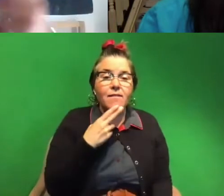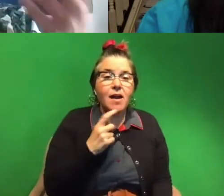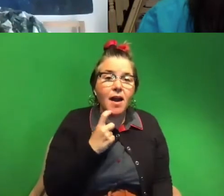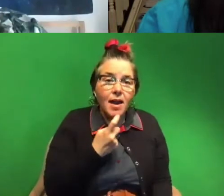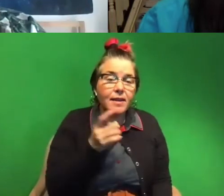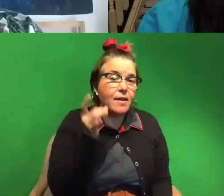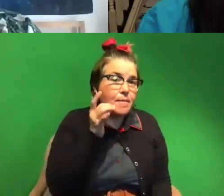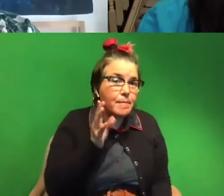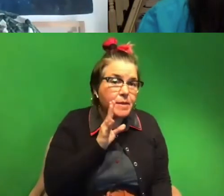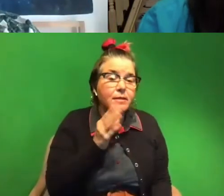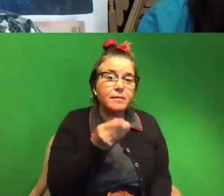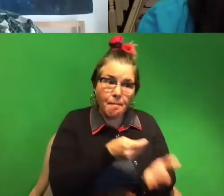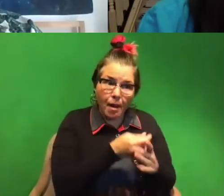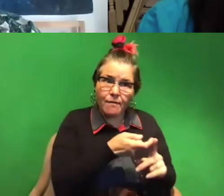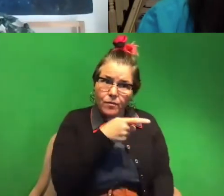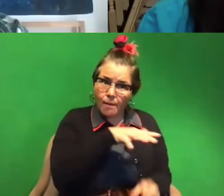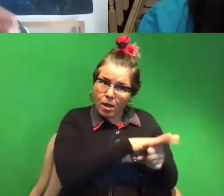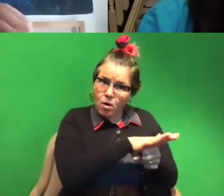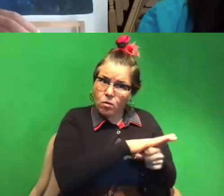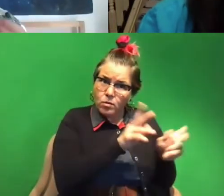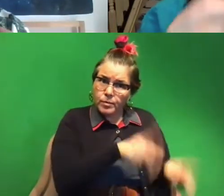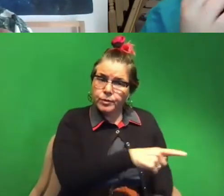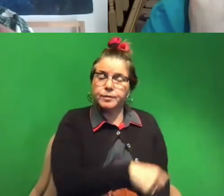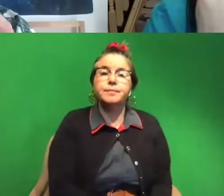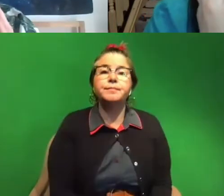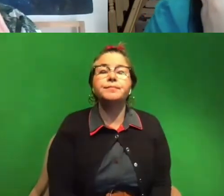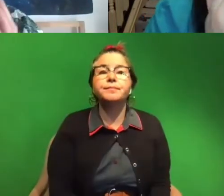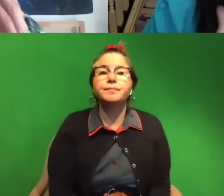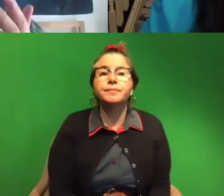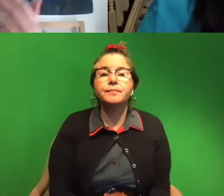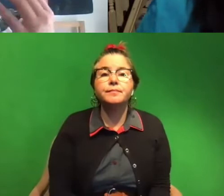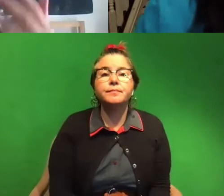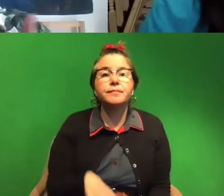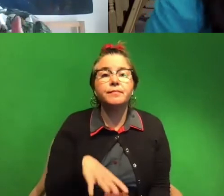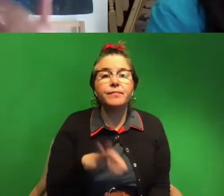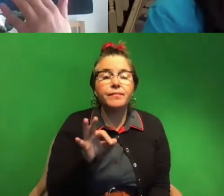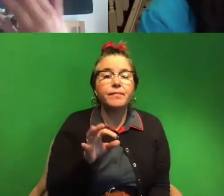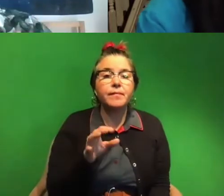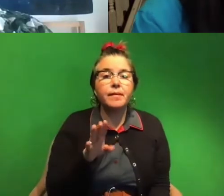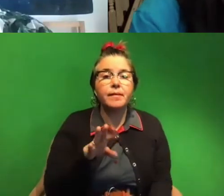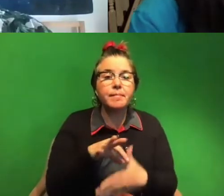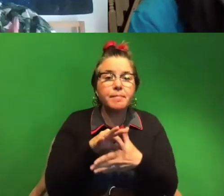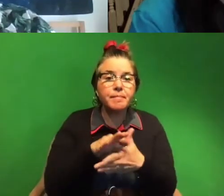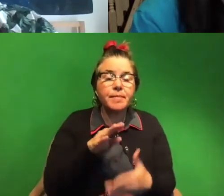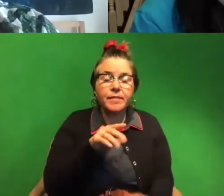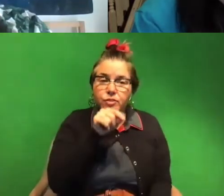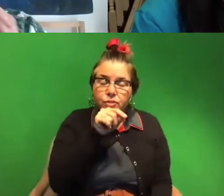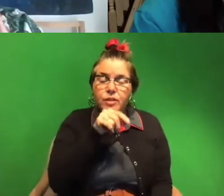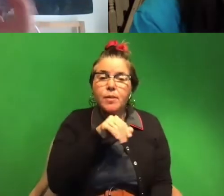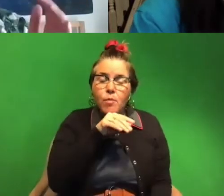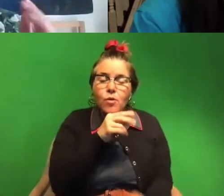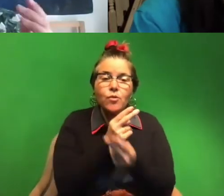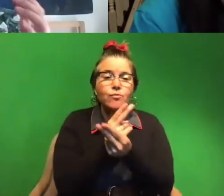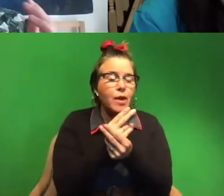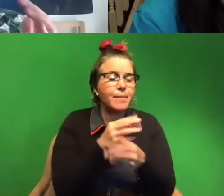bees, get that honey from that local person. If you can find even beef, chicken, pork, rabbit,